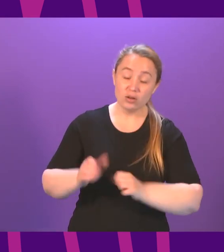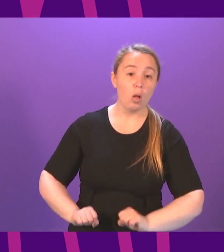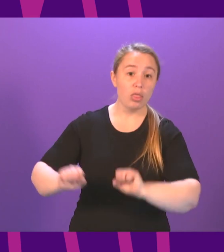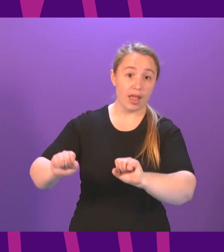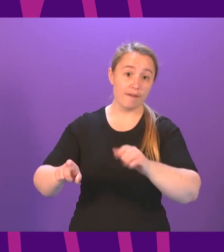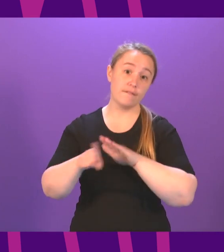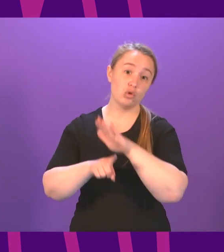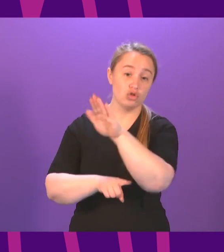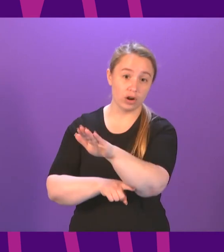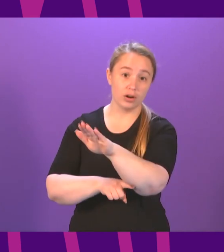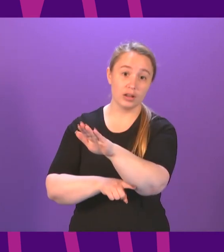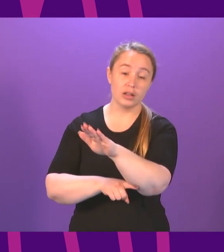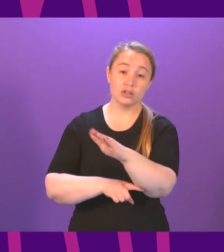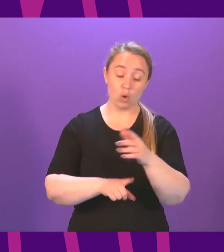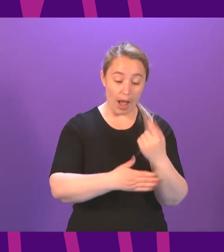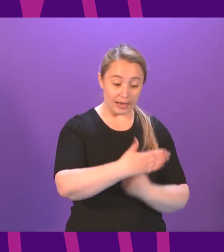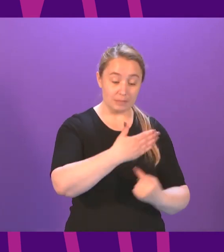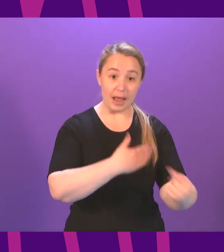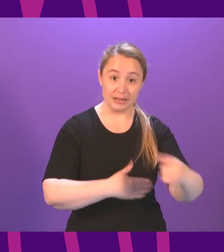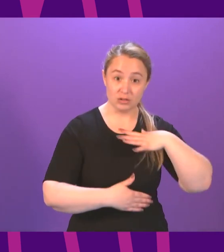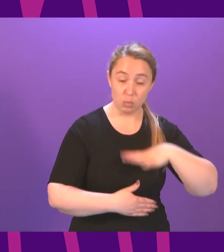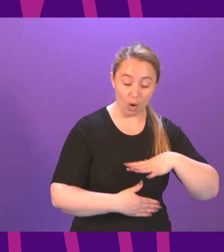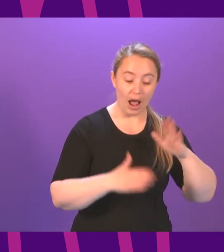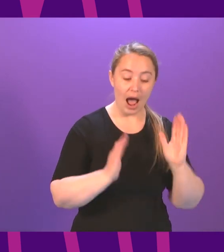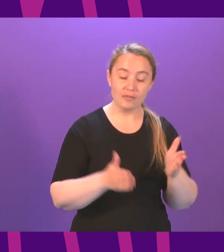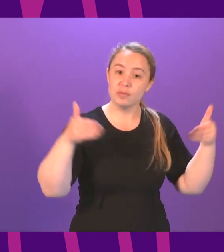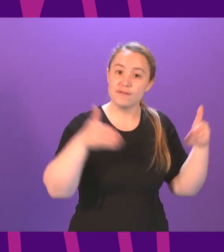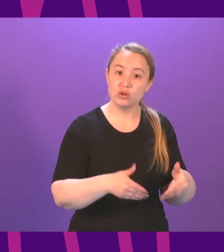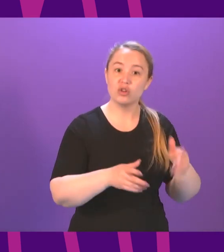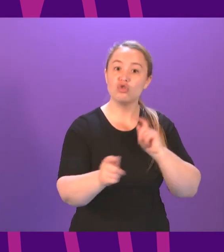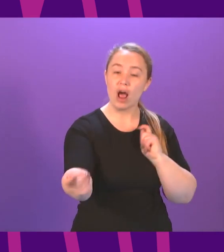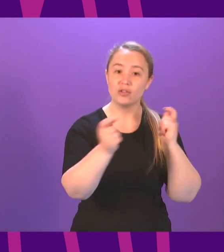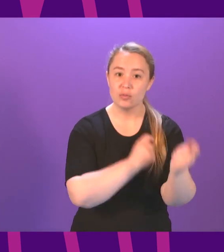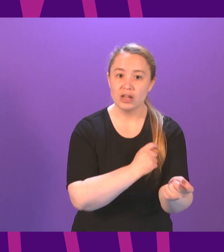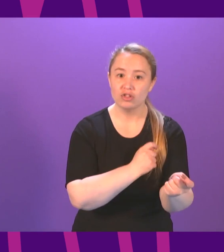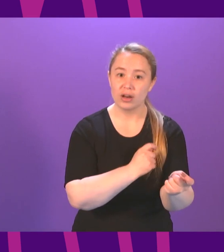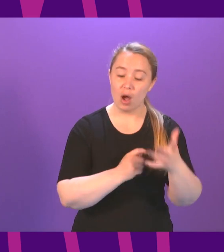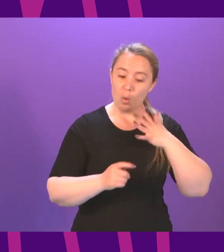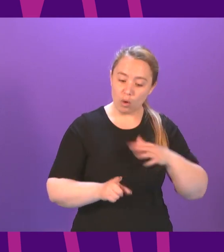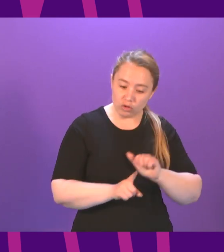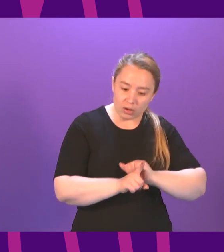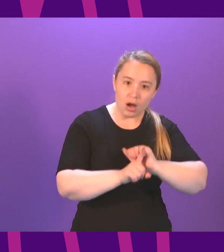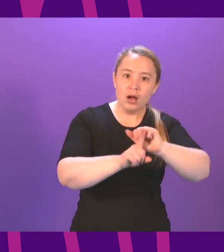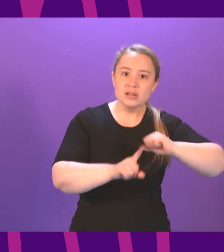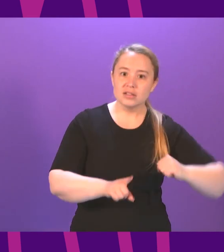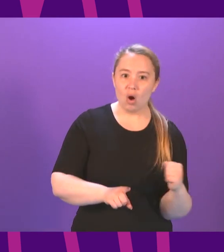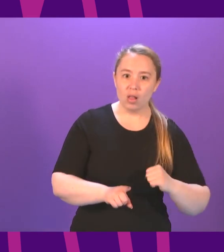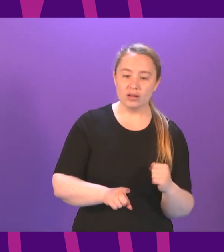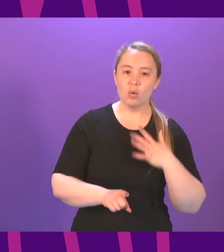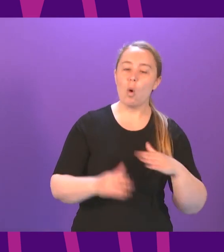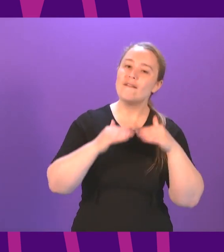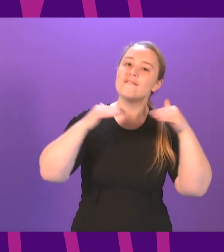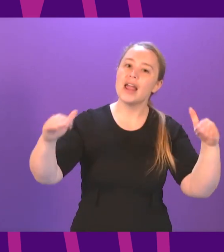and building the case for independence, which is based on transformation, on building the Scotland we want to see, a fair and